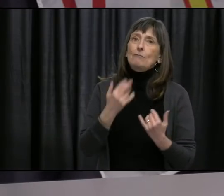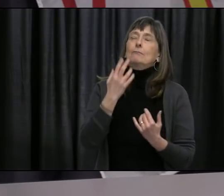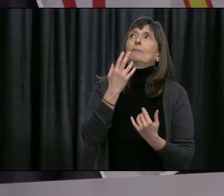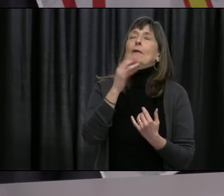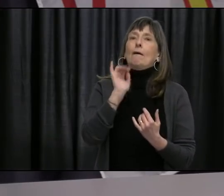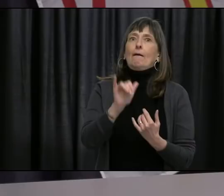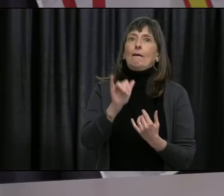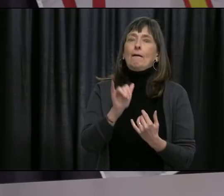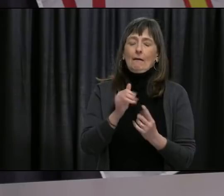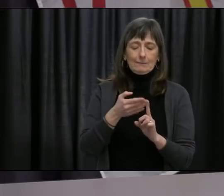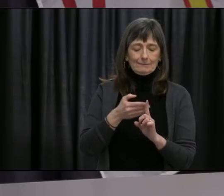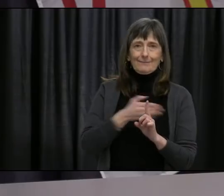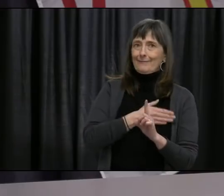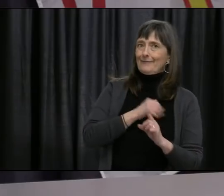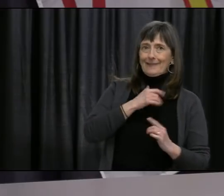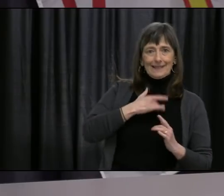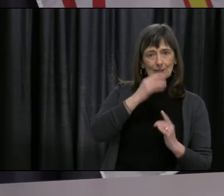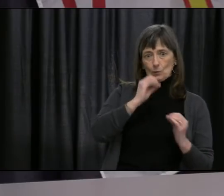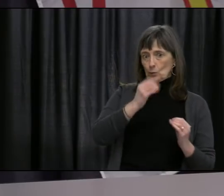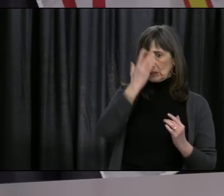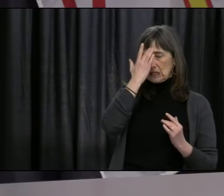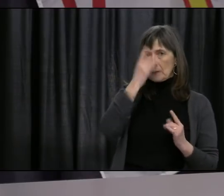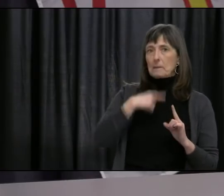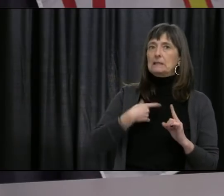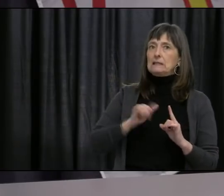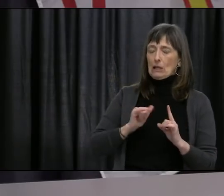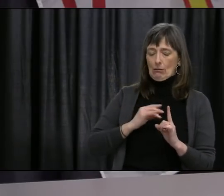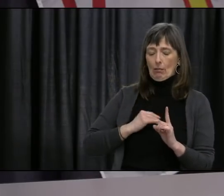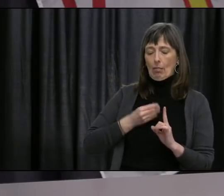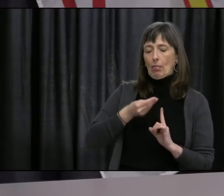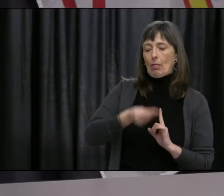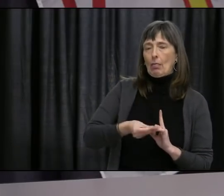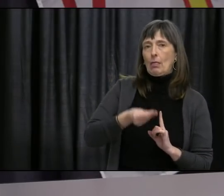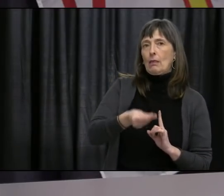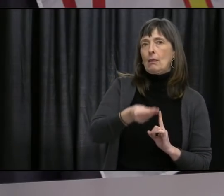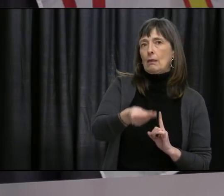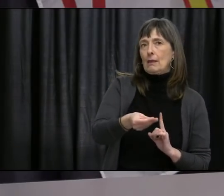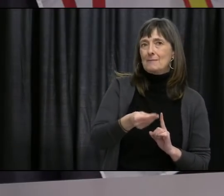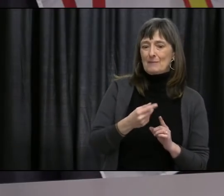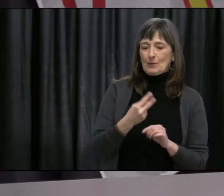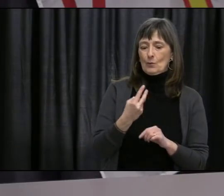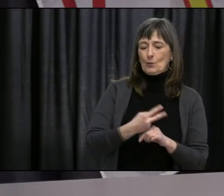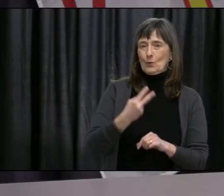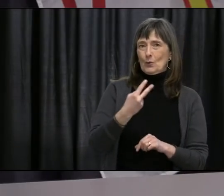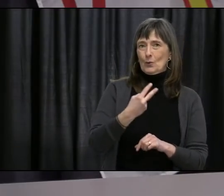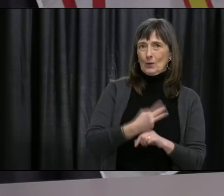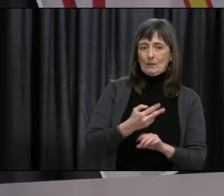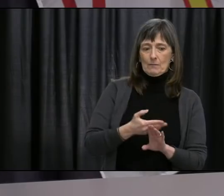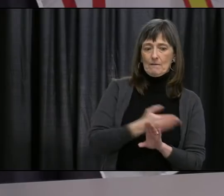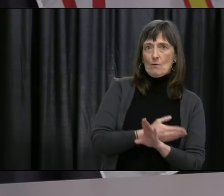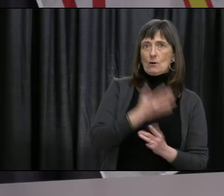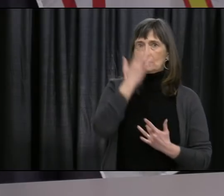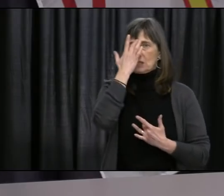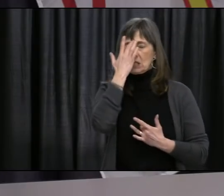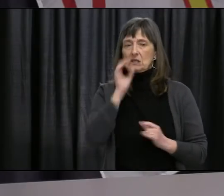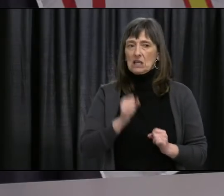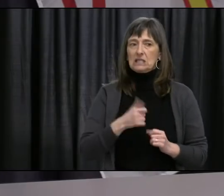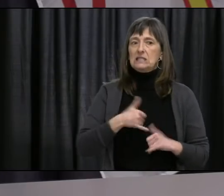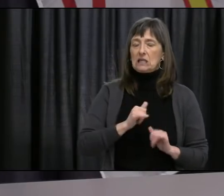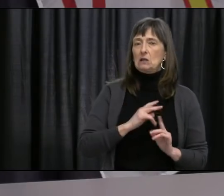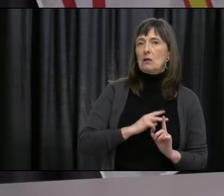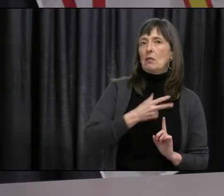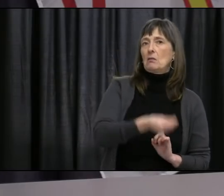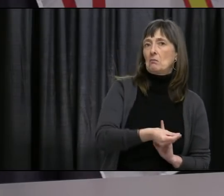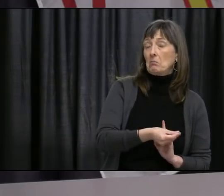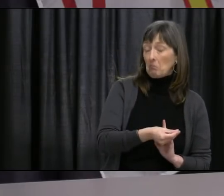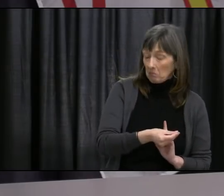so some people may be contagious in a couple of days prior to developing symptoms. And there